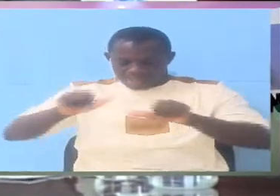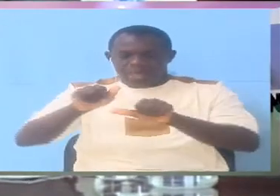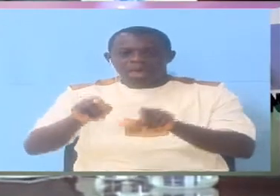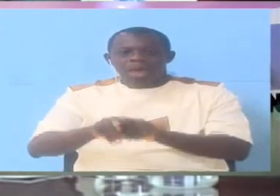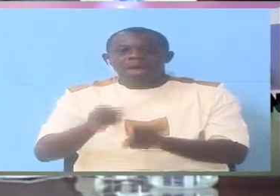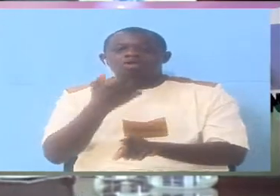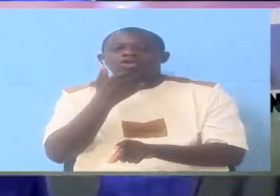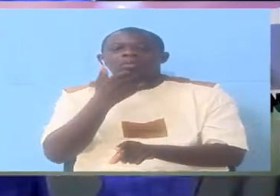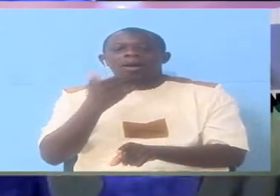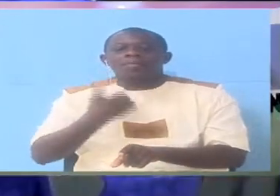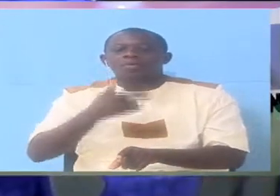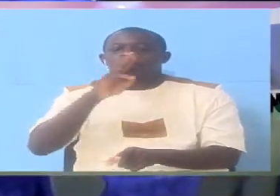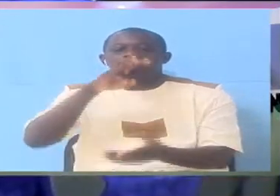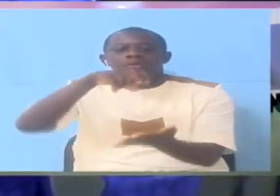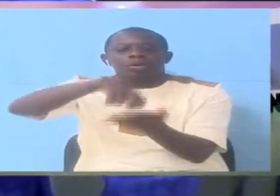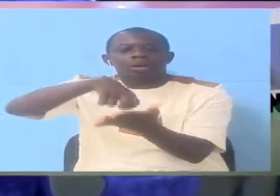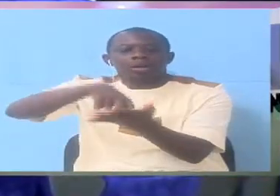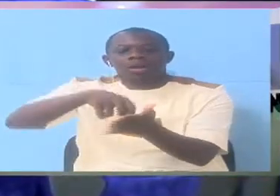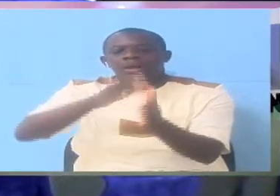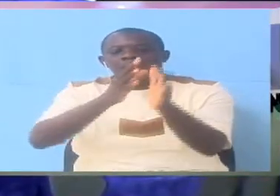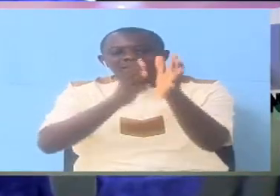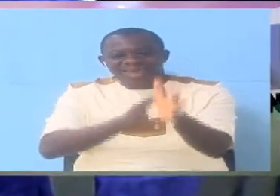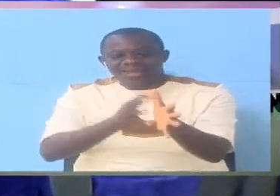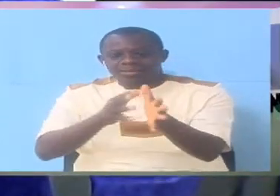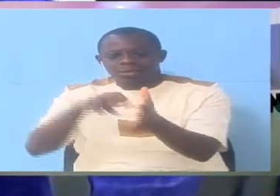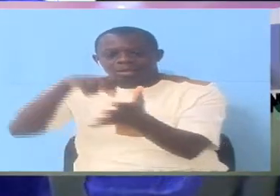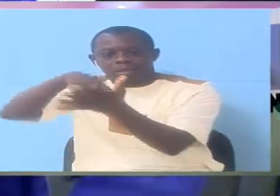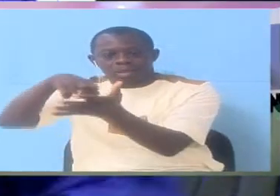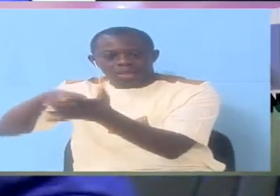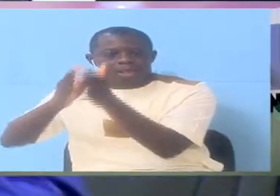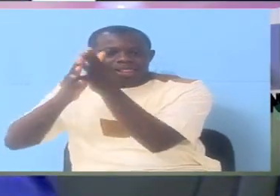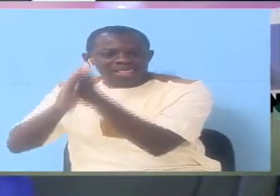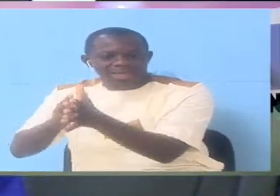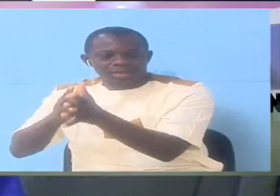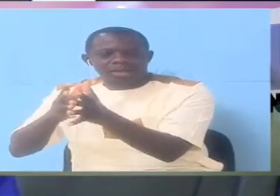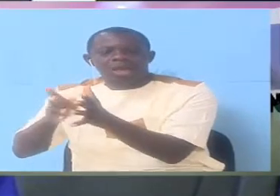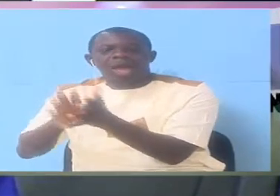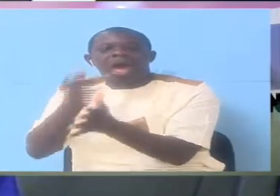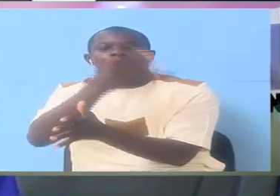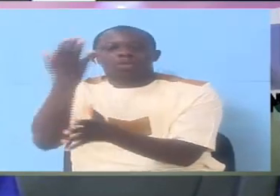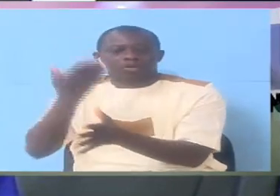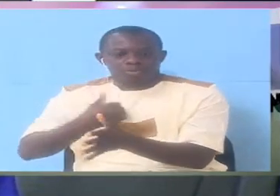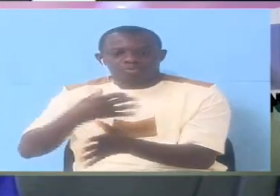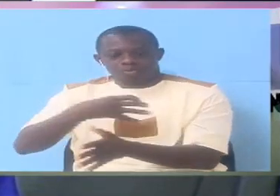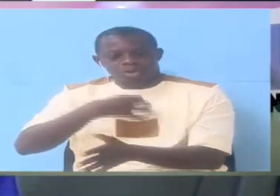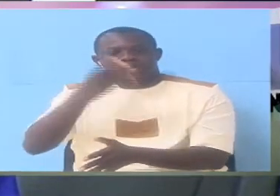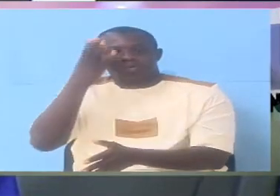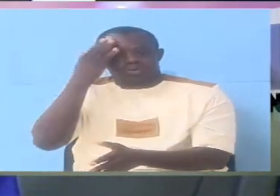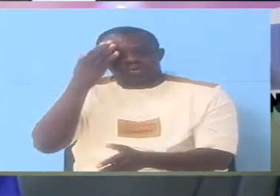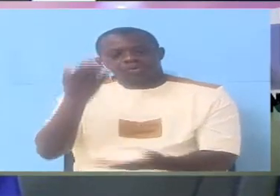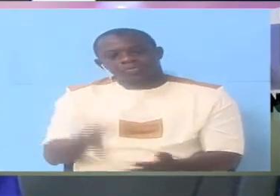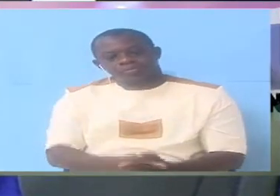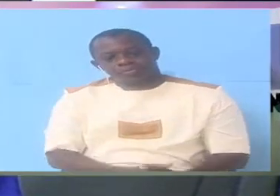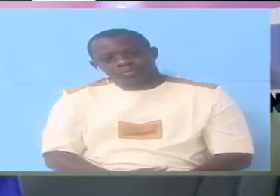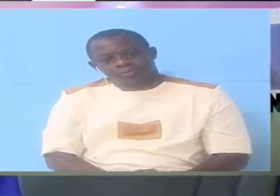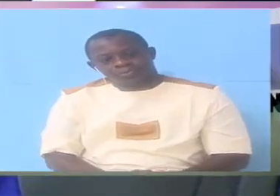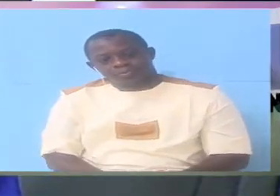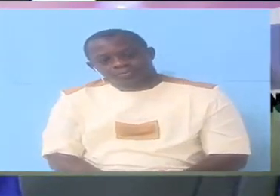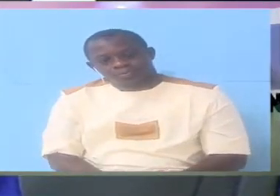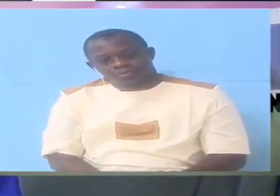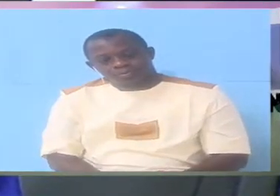there? 2 rows. Ya man kam men nyinin ka jendin council be bola infanna fora ko mol be alon ko be nyoyri kumbali ngolanu